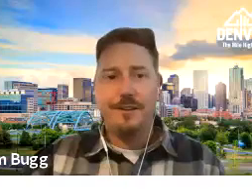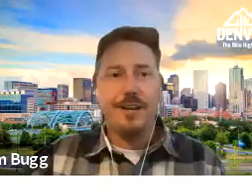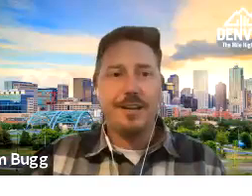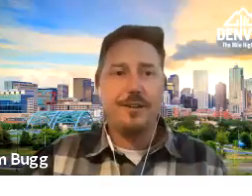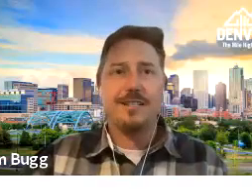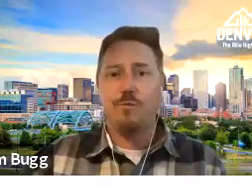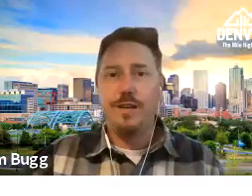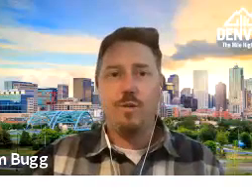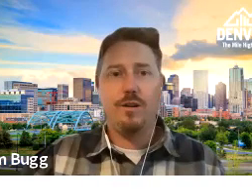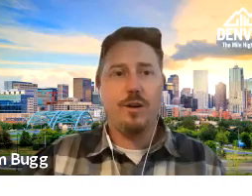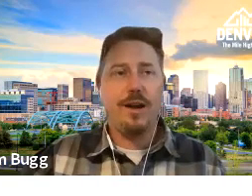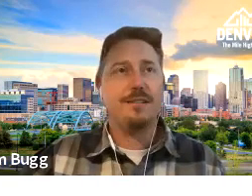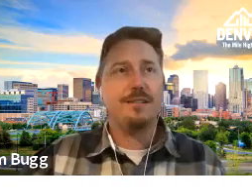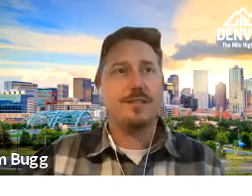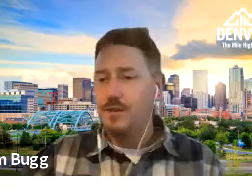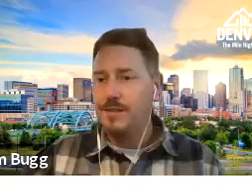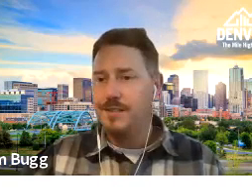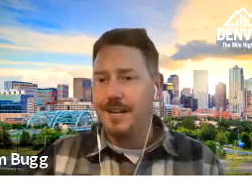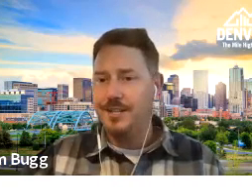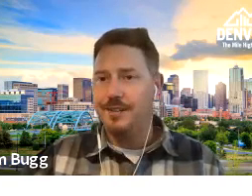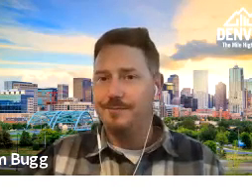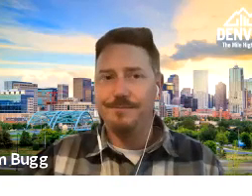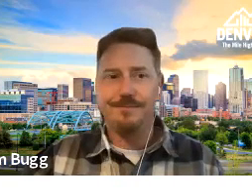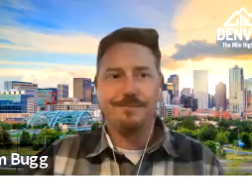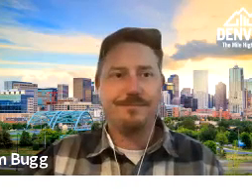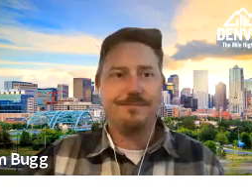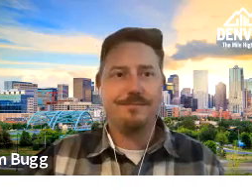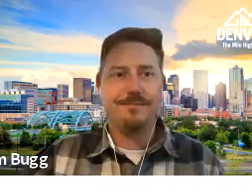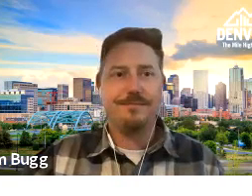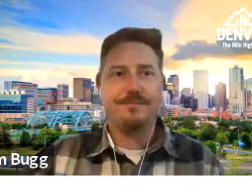Thank you, guys. And we will go ahead and start the presentation.